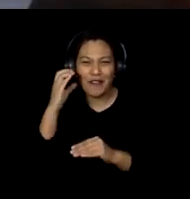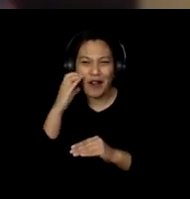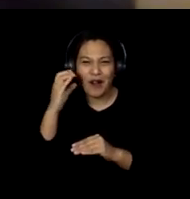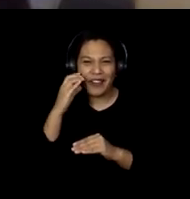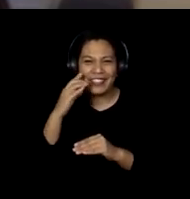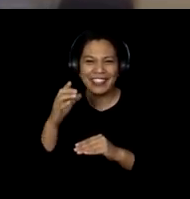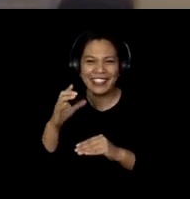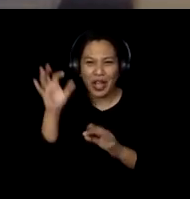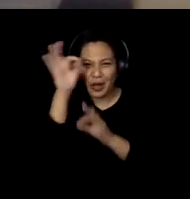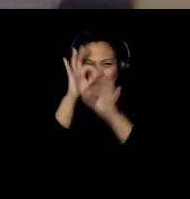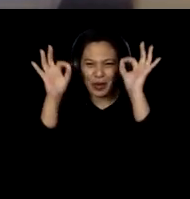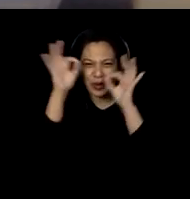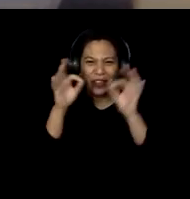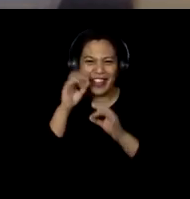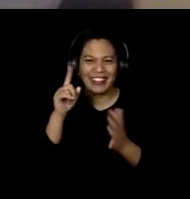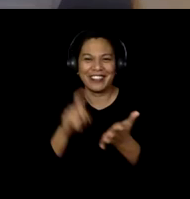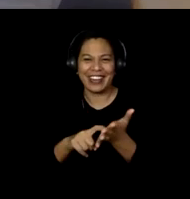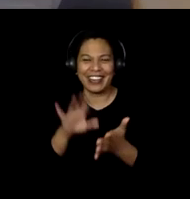to.